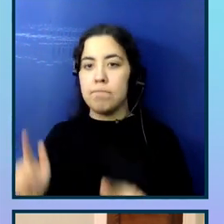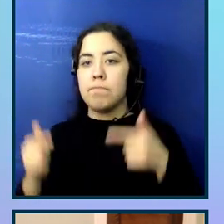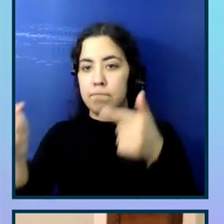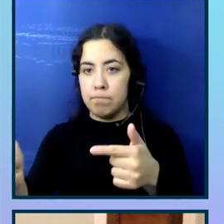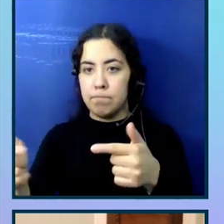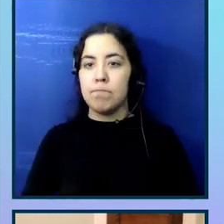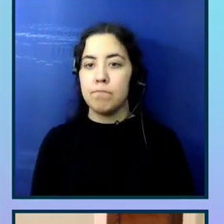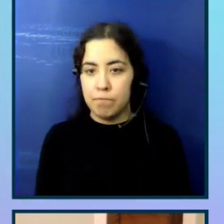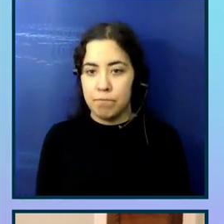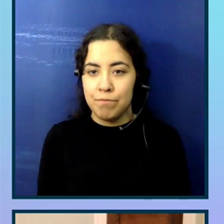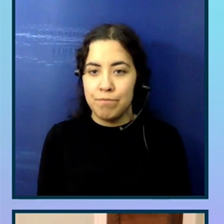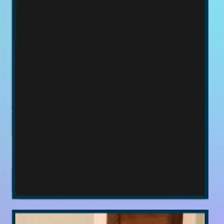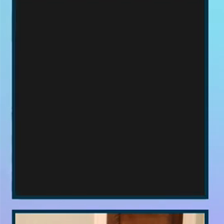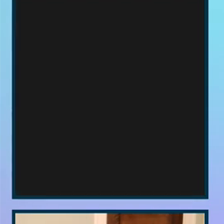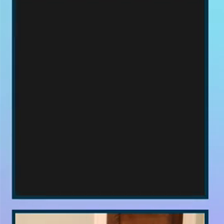list and the block quote.